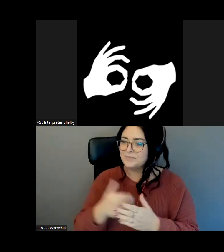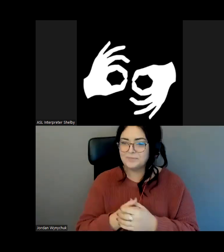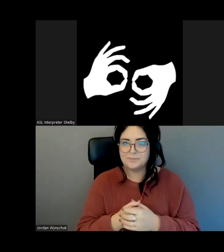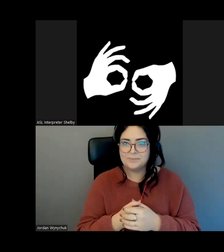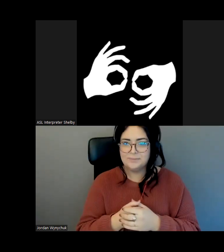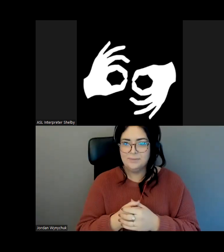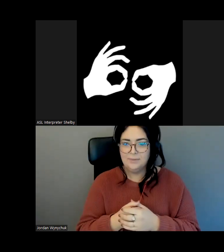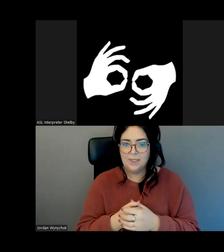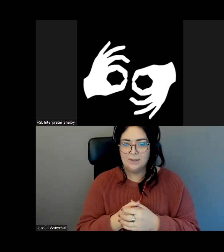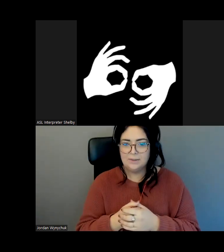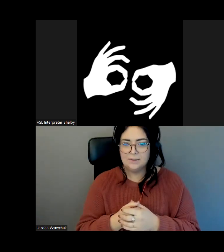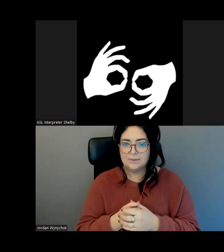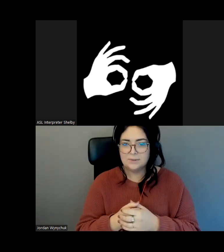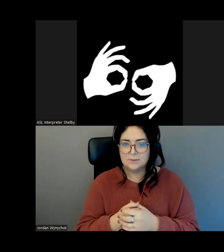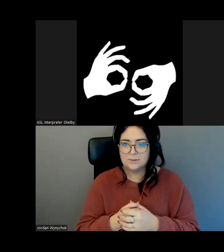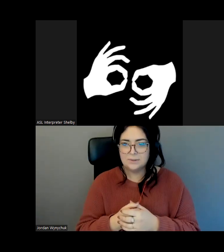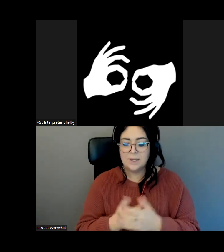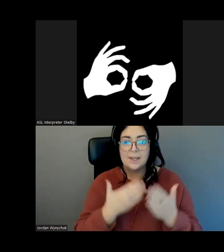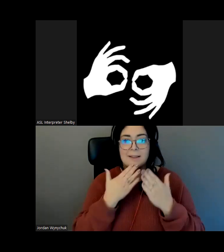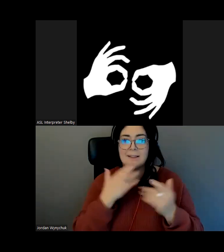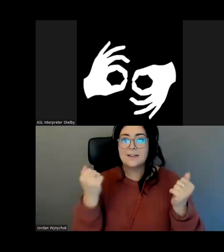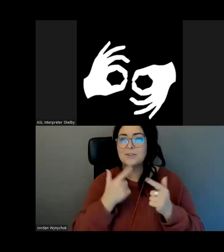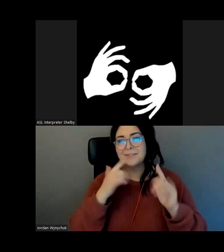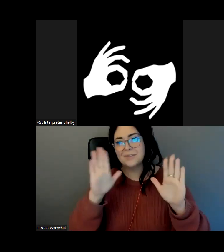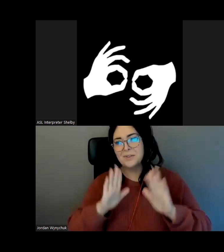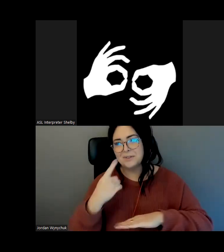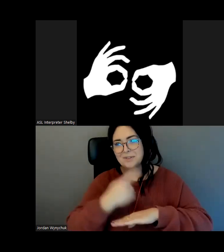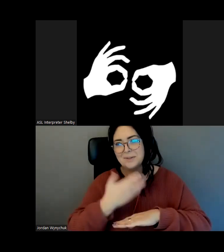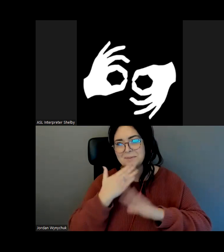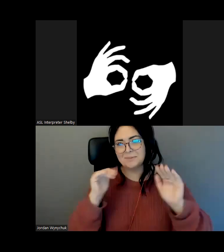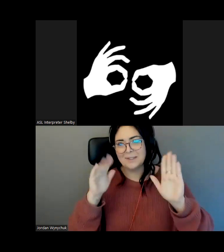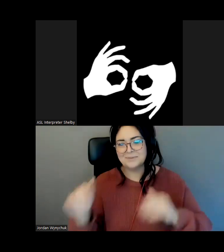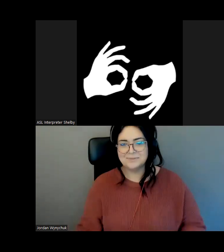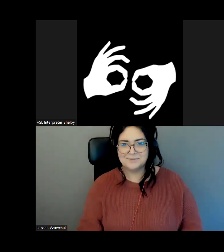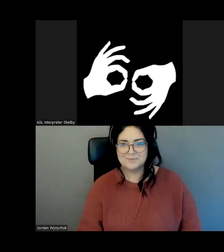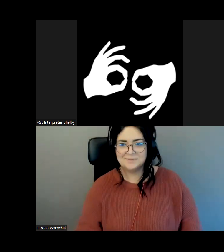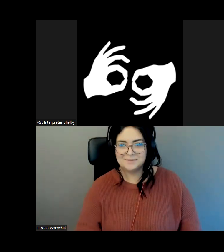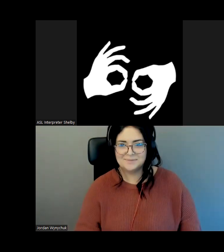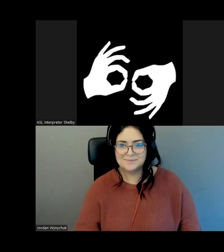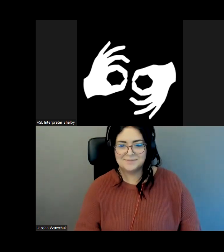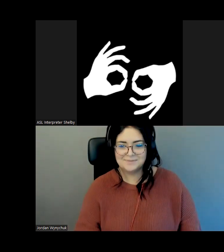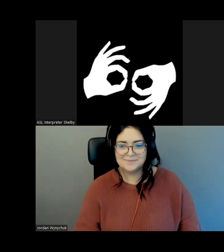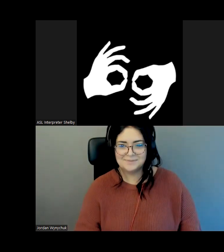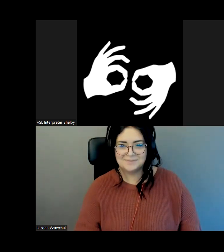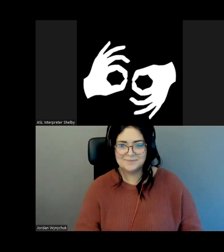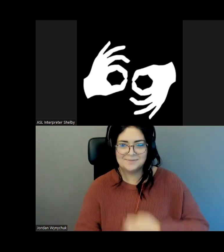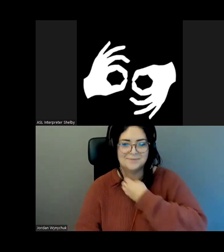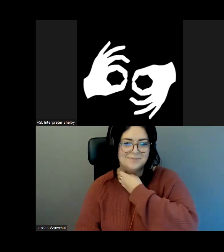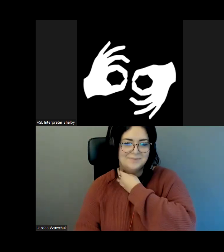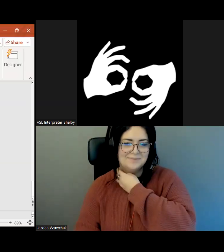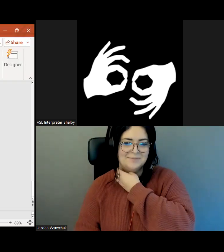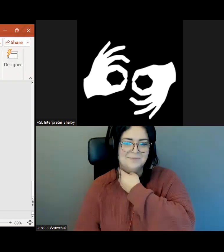very welcome. And once again, thanks everybody and have a great day. Bye. Bye, everyone.